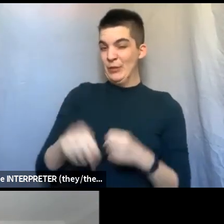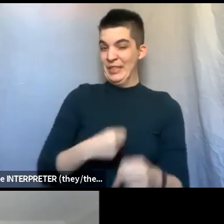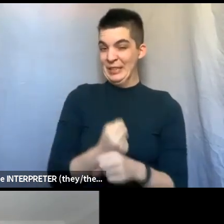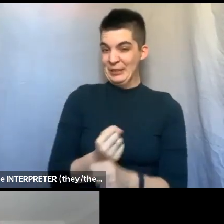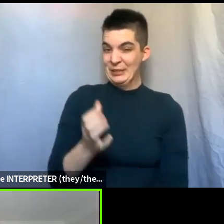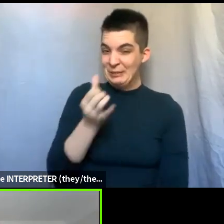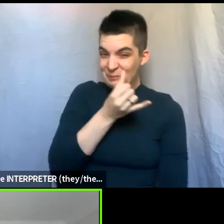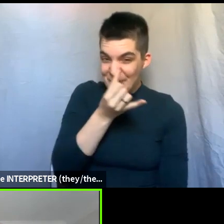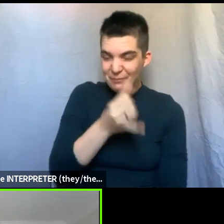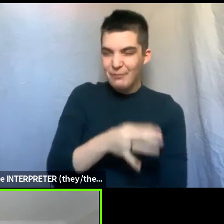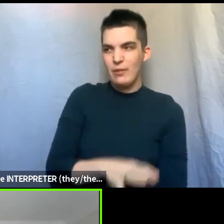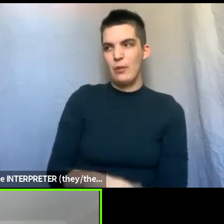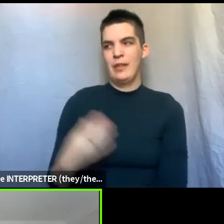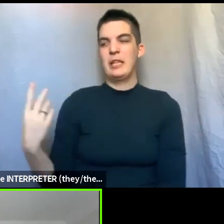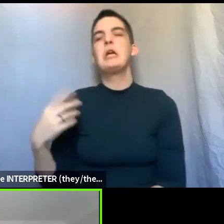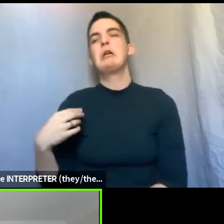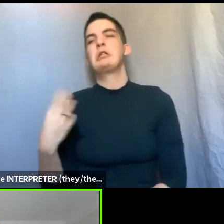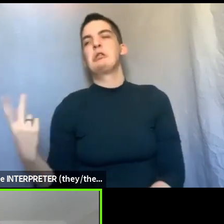Since we were 10.